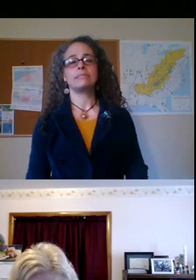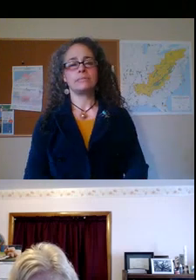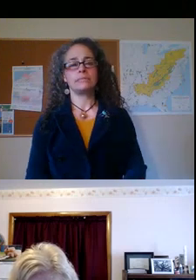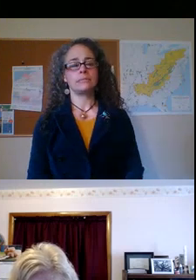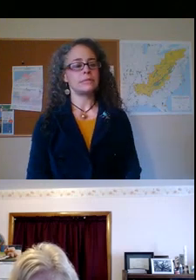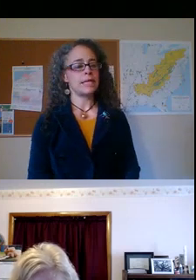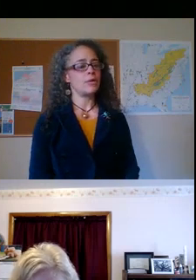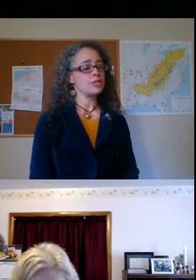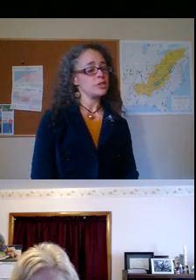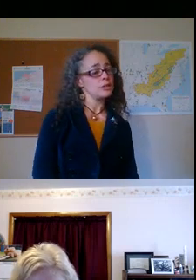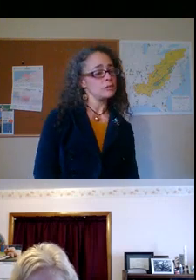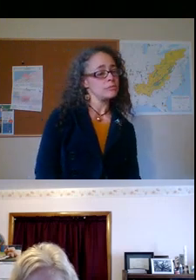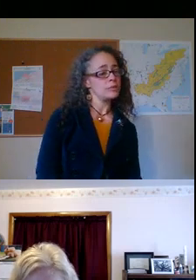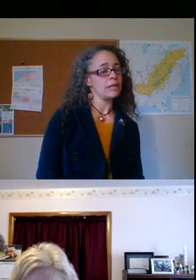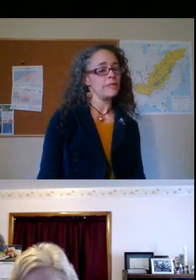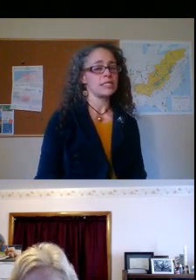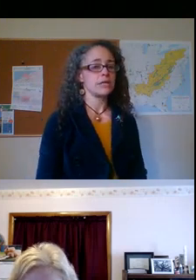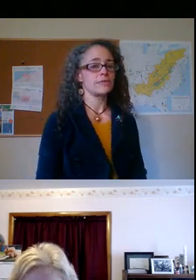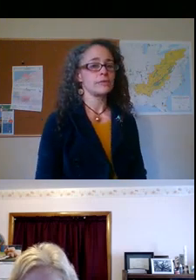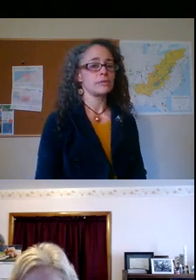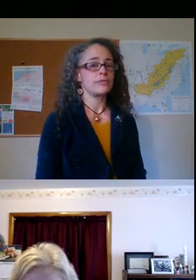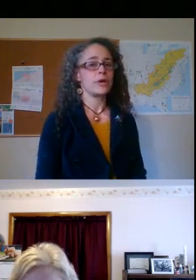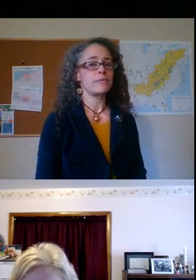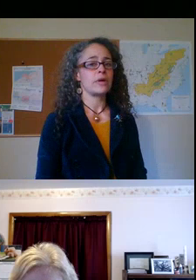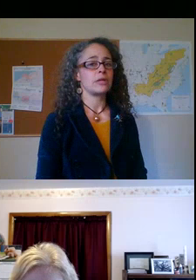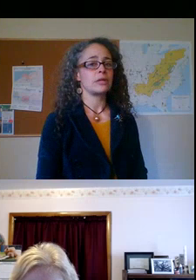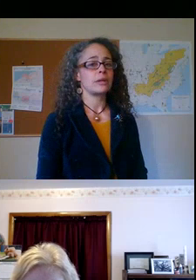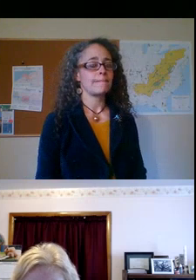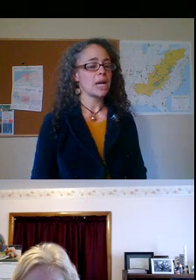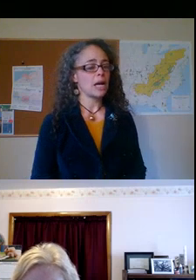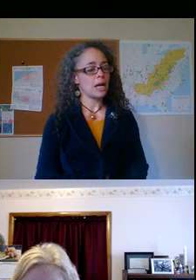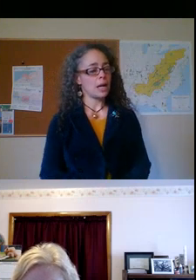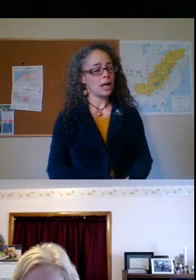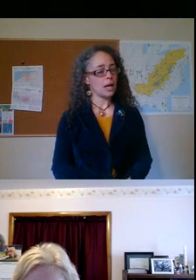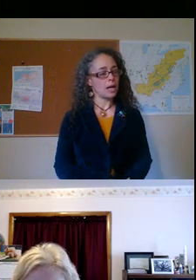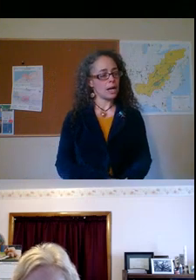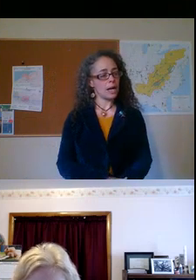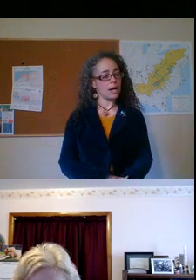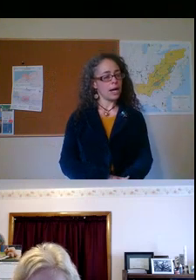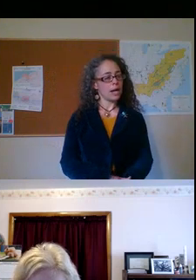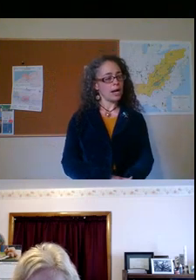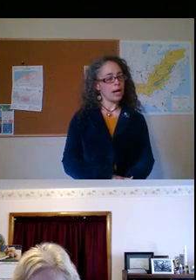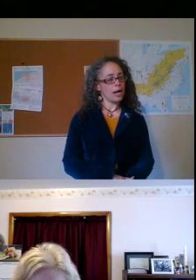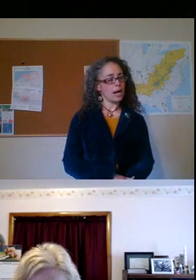All right. Any questions with any of that stuff before I move on?